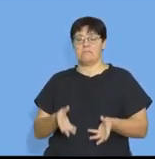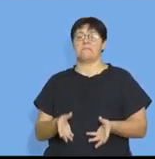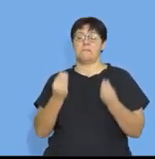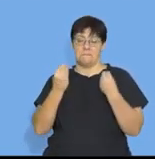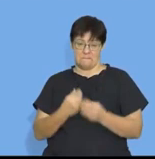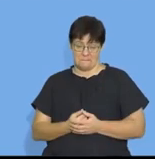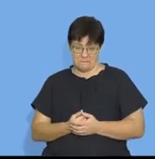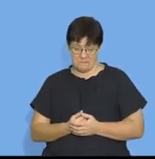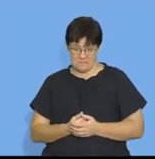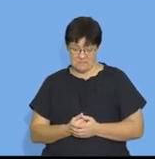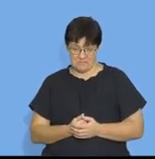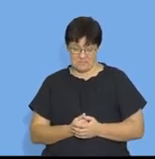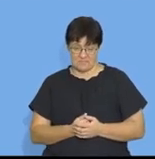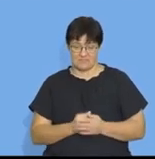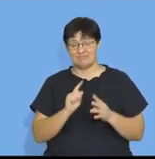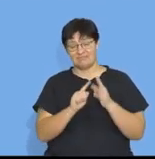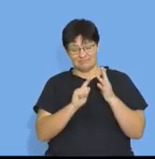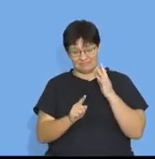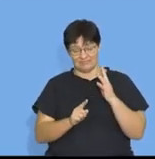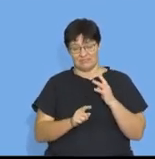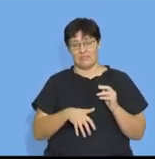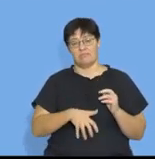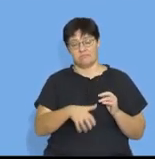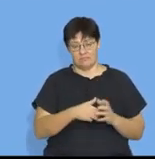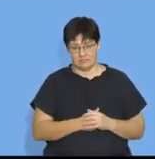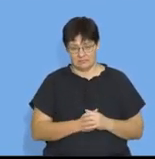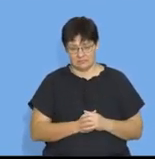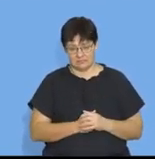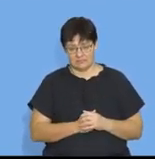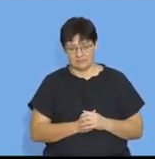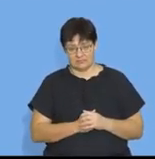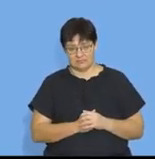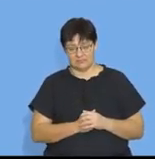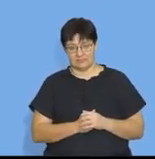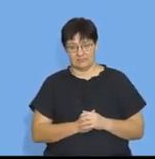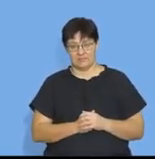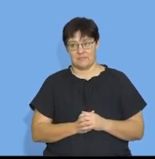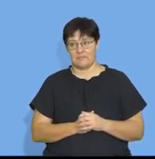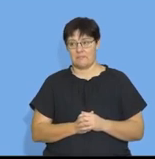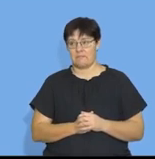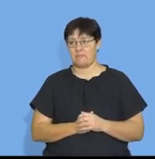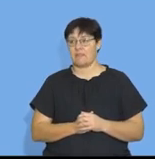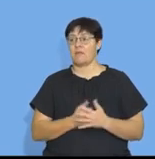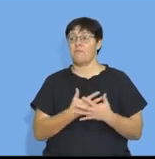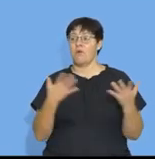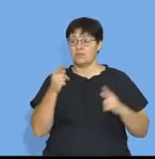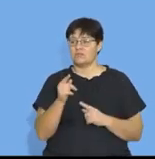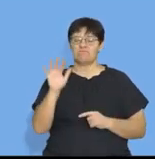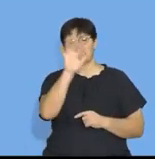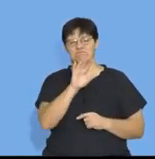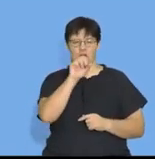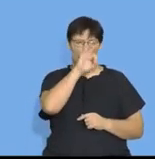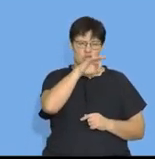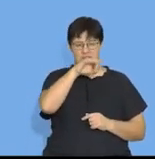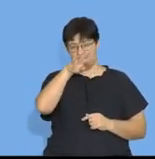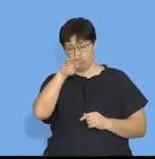most likely, or different degrees of likeliness, to fall pregnant or to conceive, with the most being around